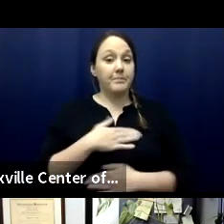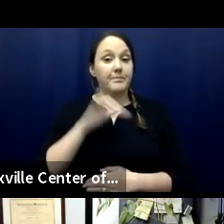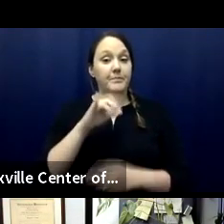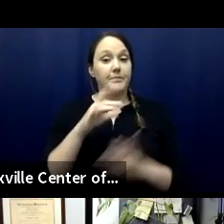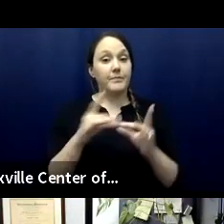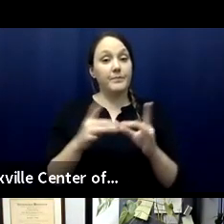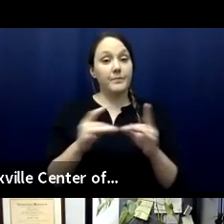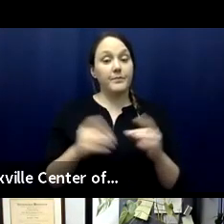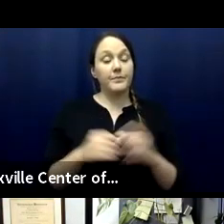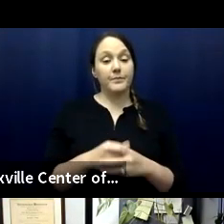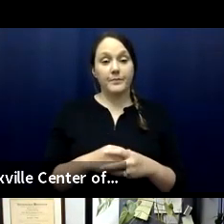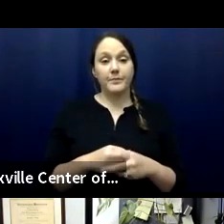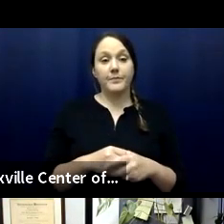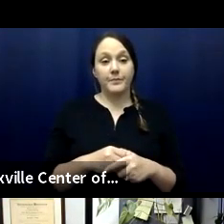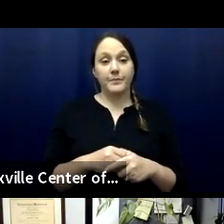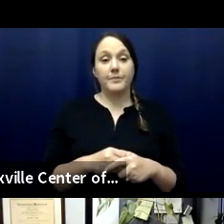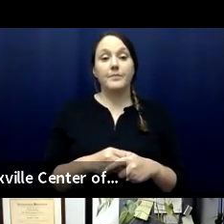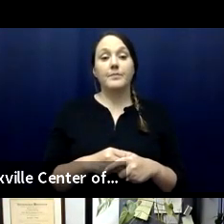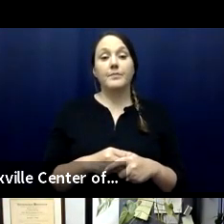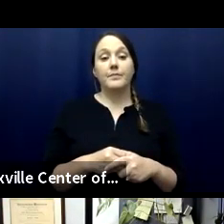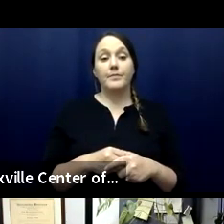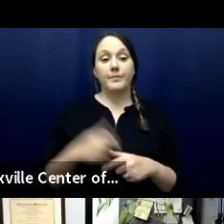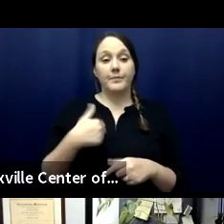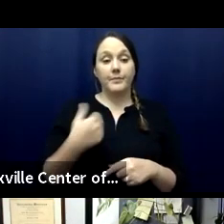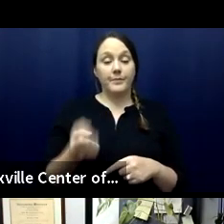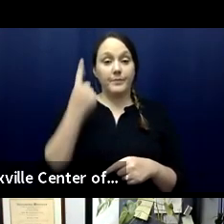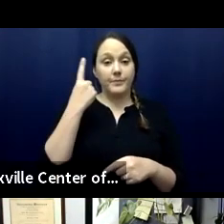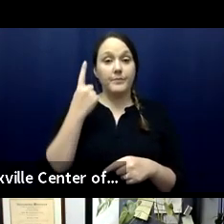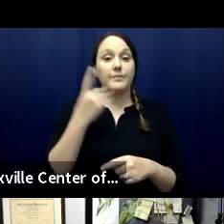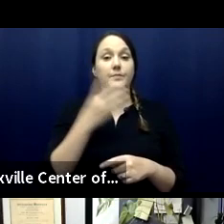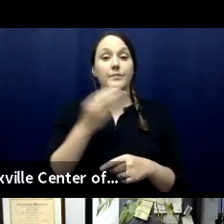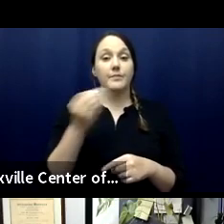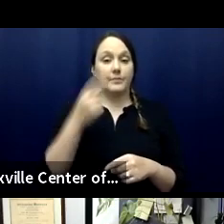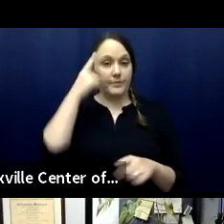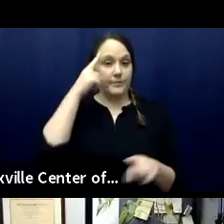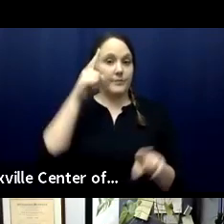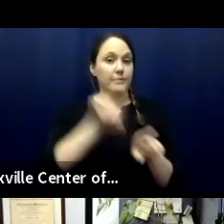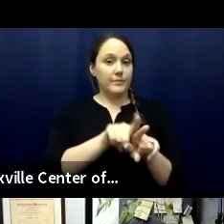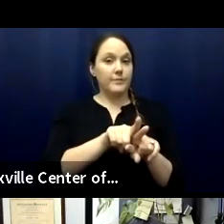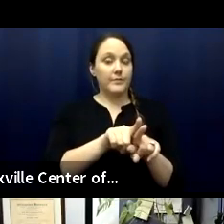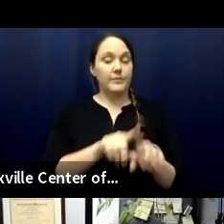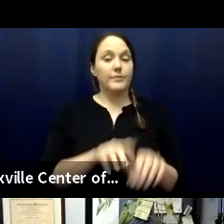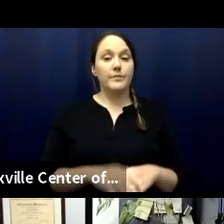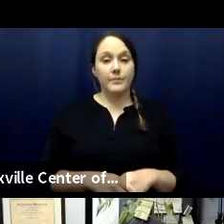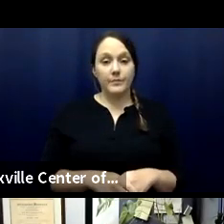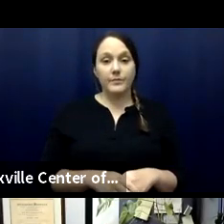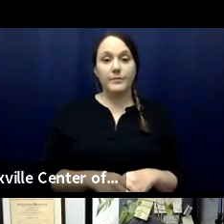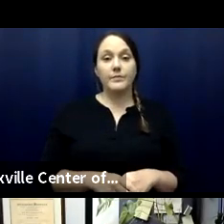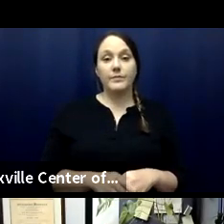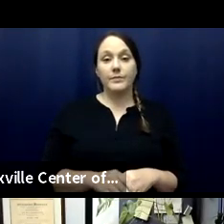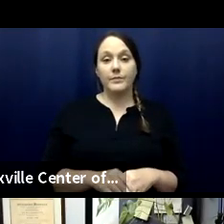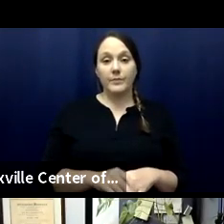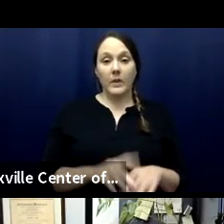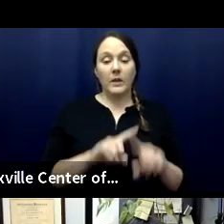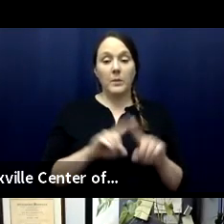comment. I understand it, and I agree with that, but